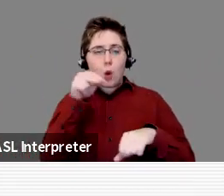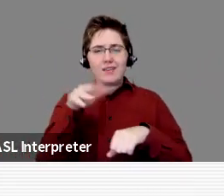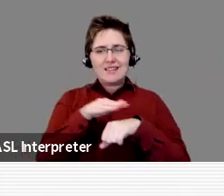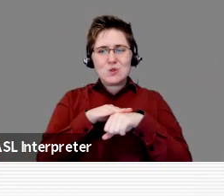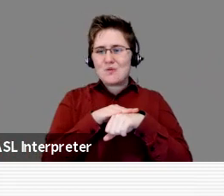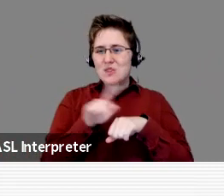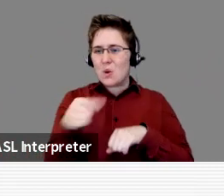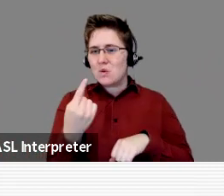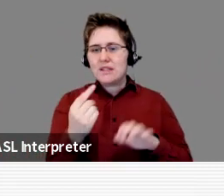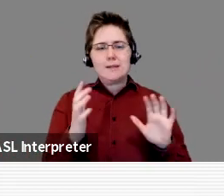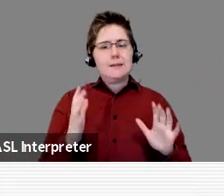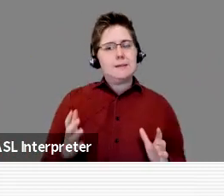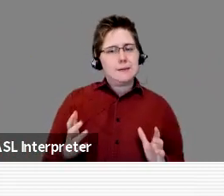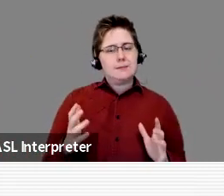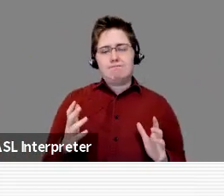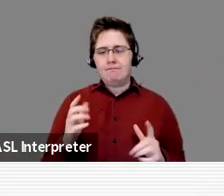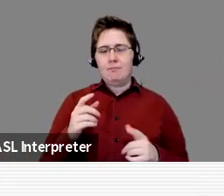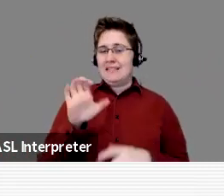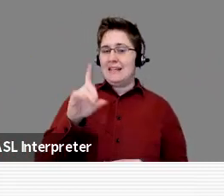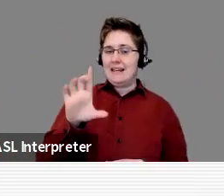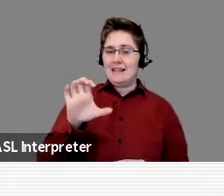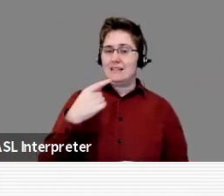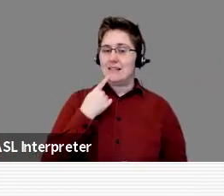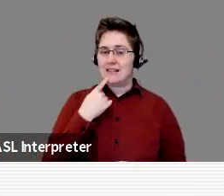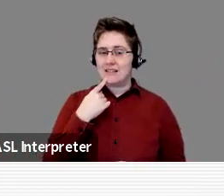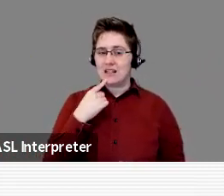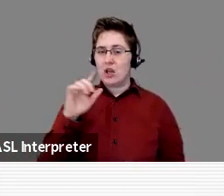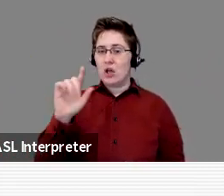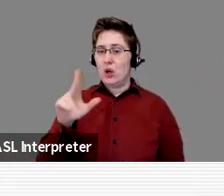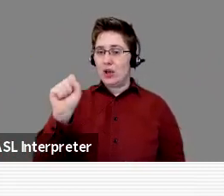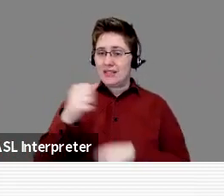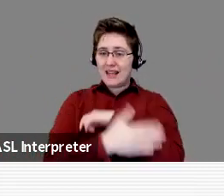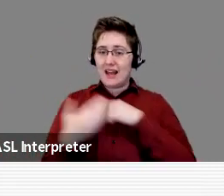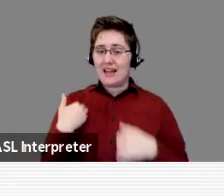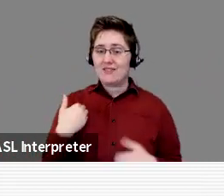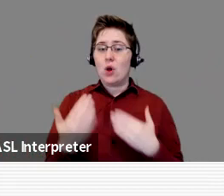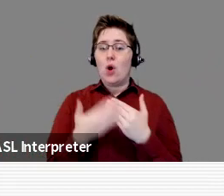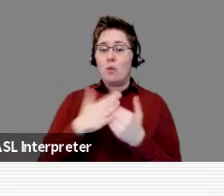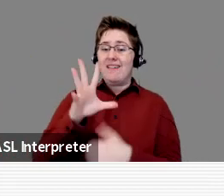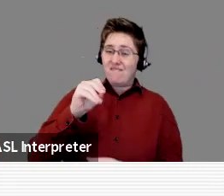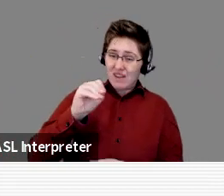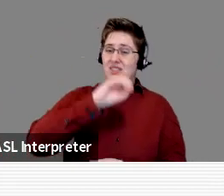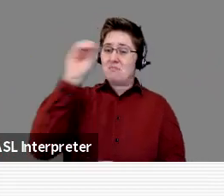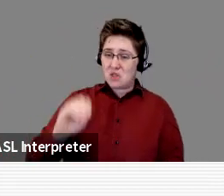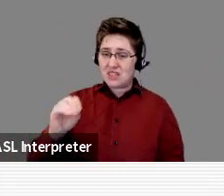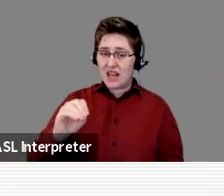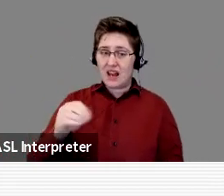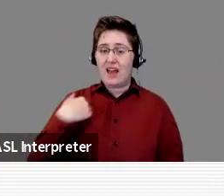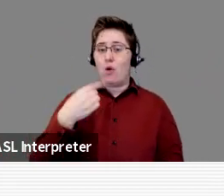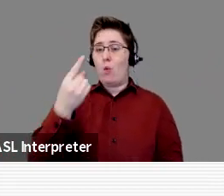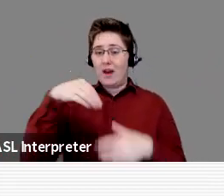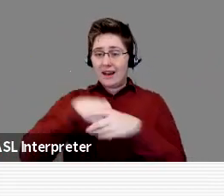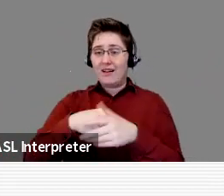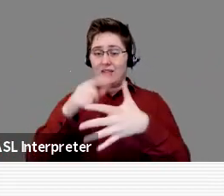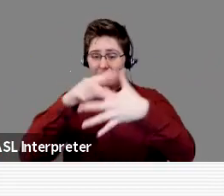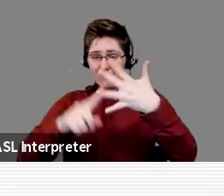that, according to the CDC, Lucas County has almost 50% of the population has one of the 5